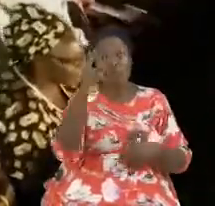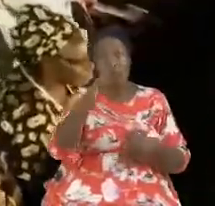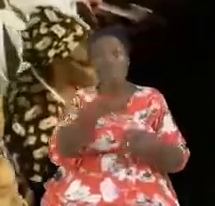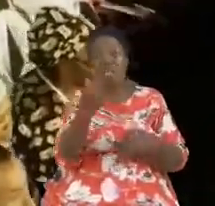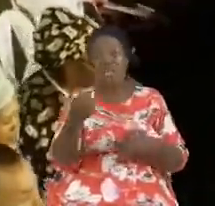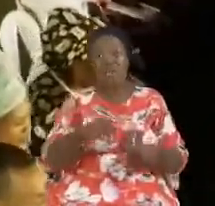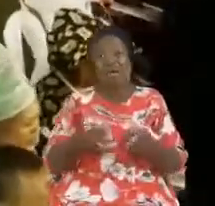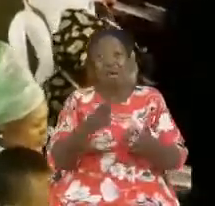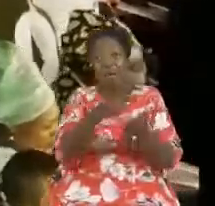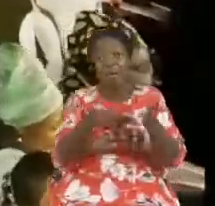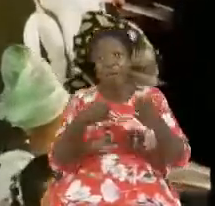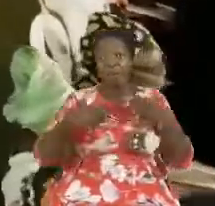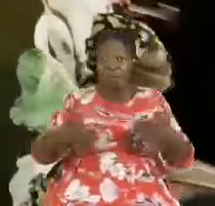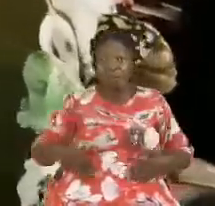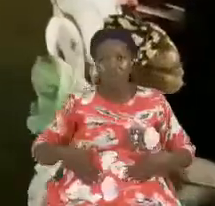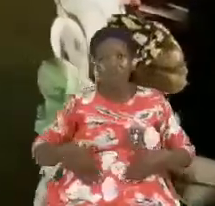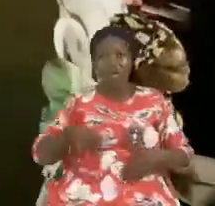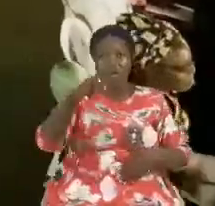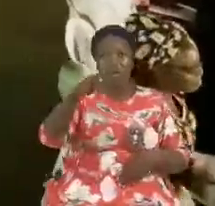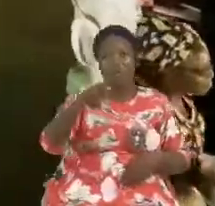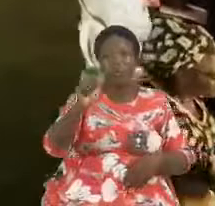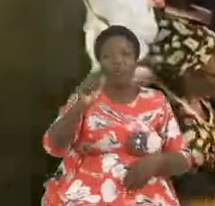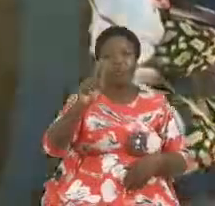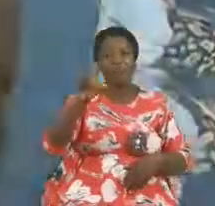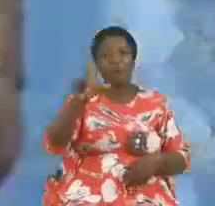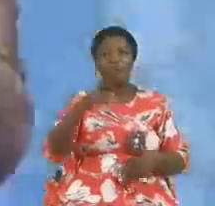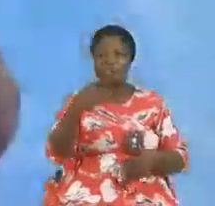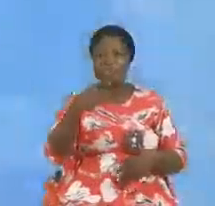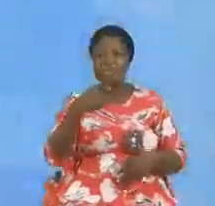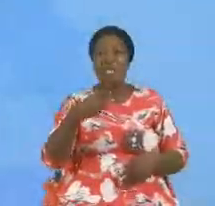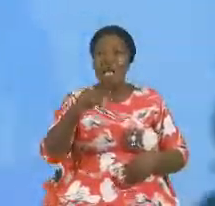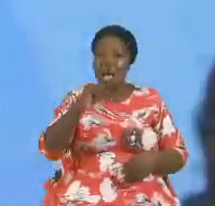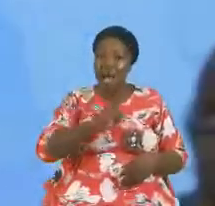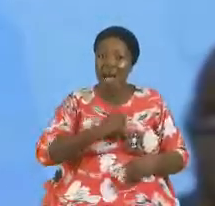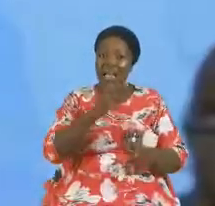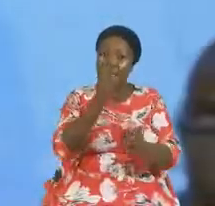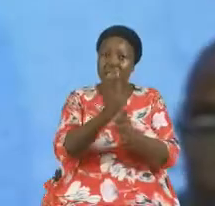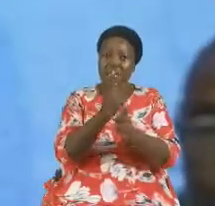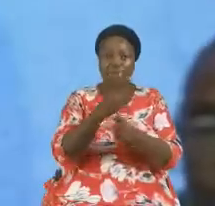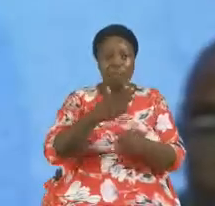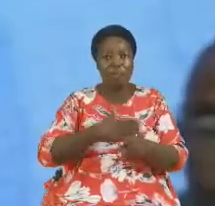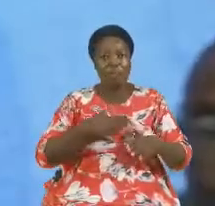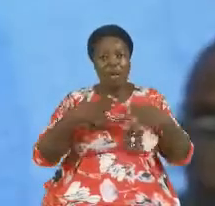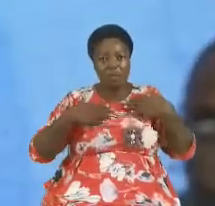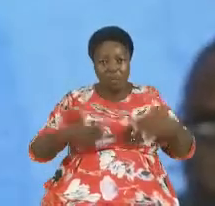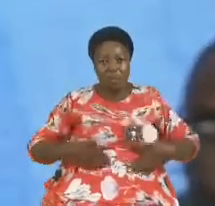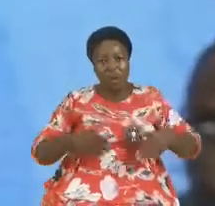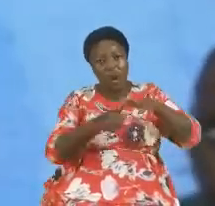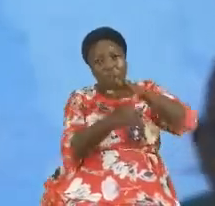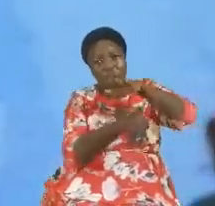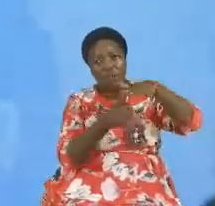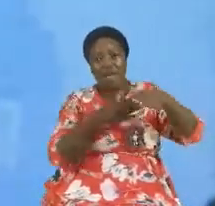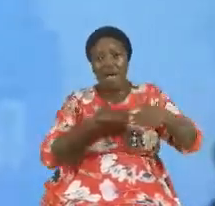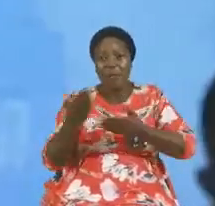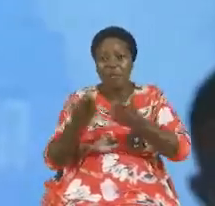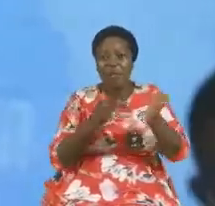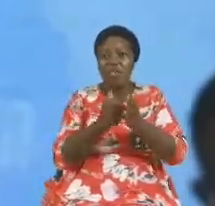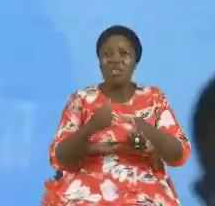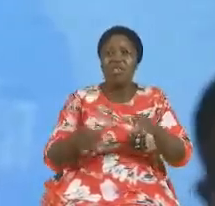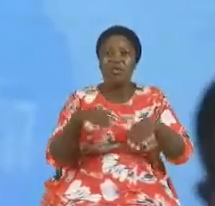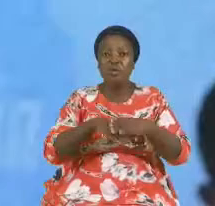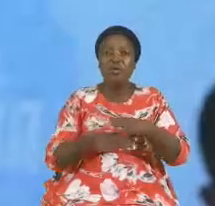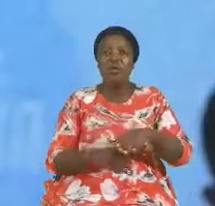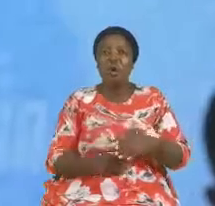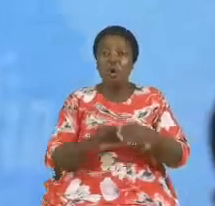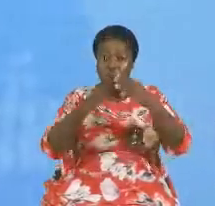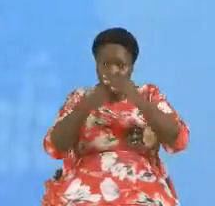temptation comes that you should misuse any part of your body, Paul the Apostle said, I keep my body